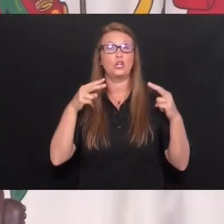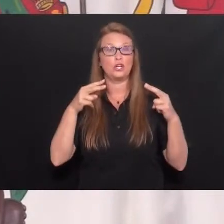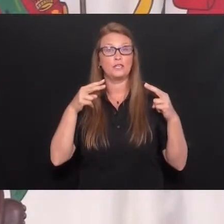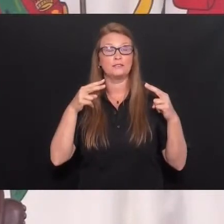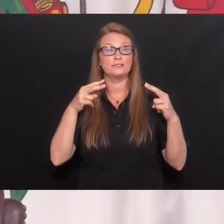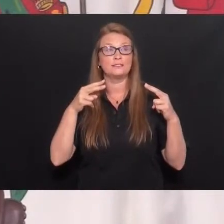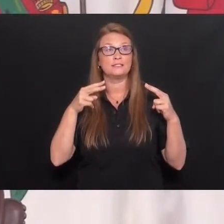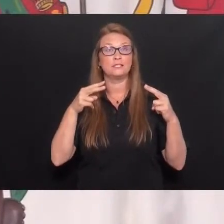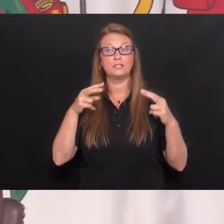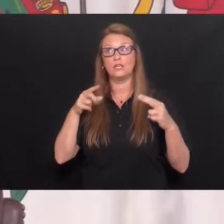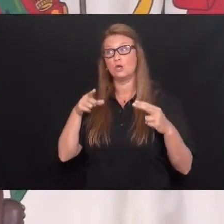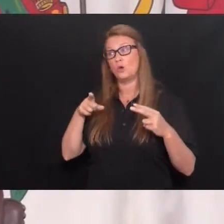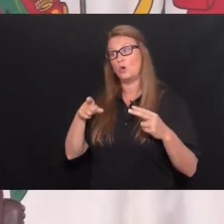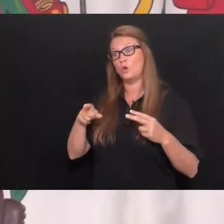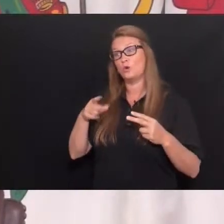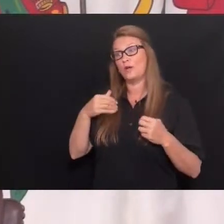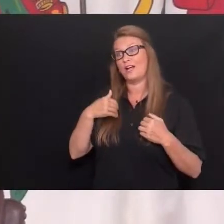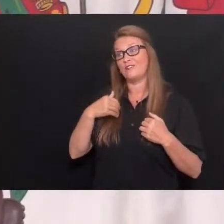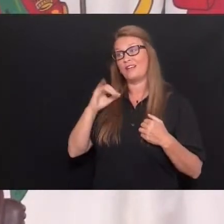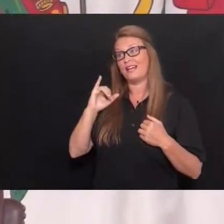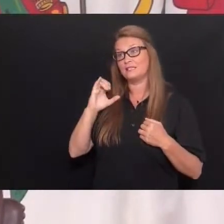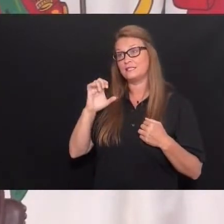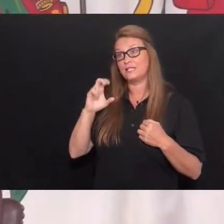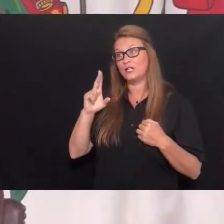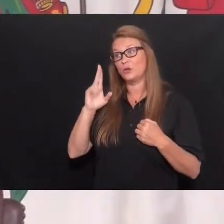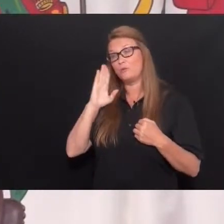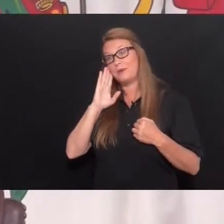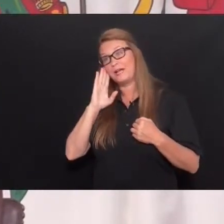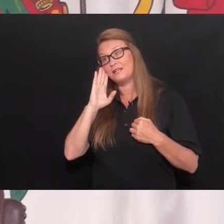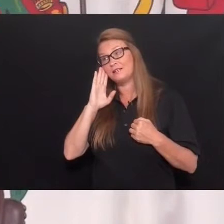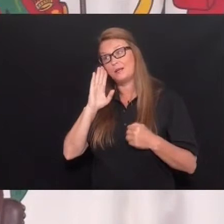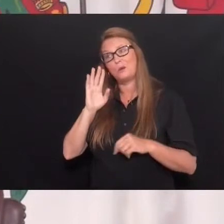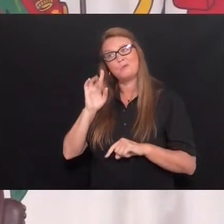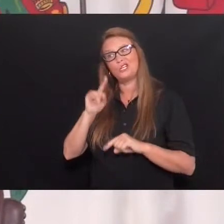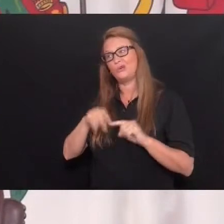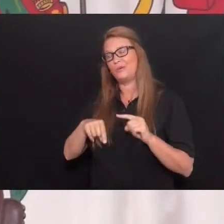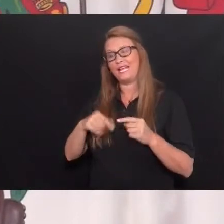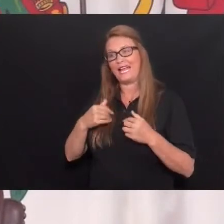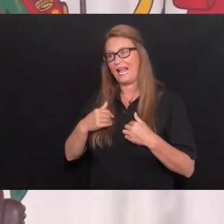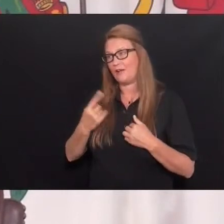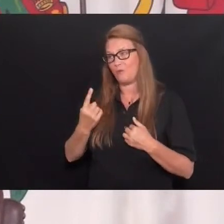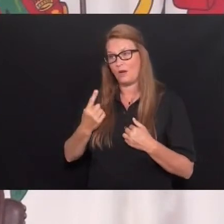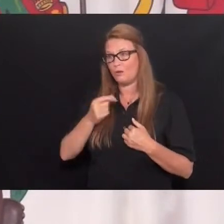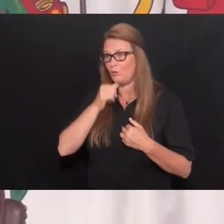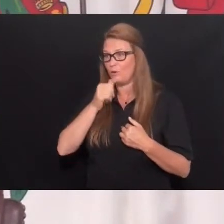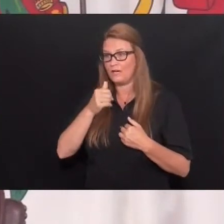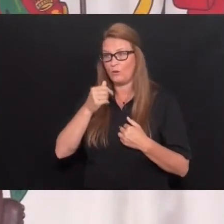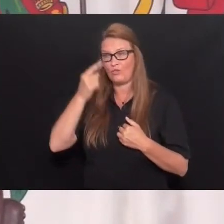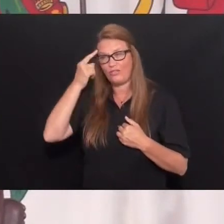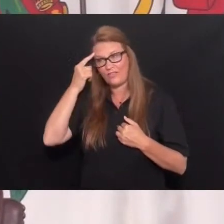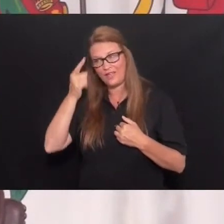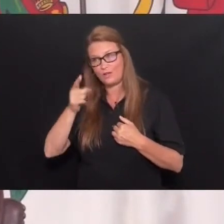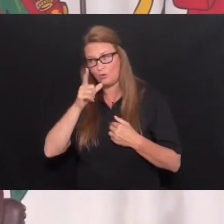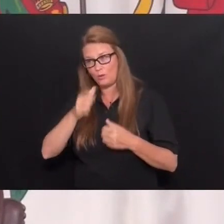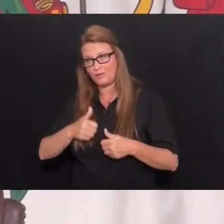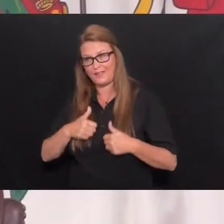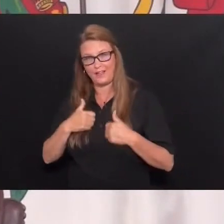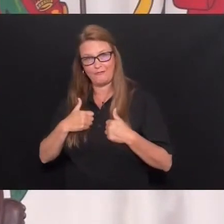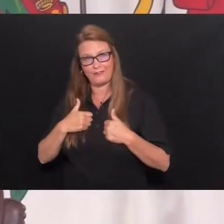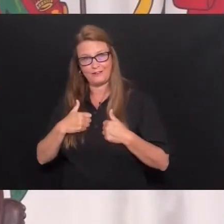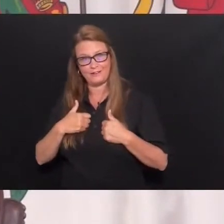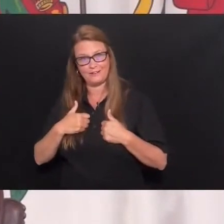get you an ICU bed, but you can't have one because we don't really think you're going to make it.